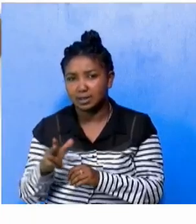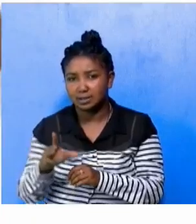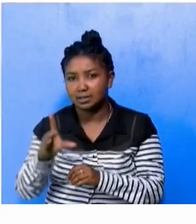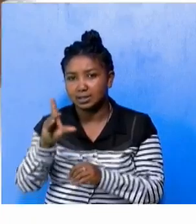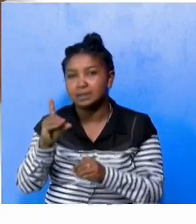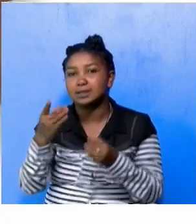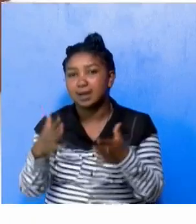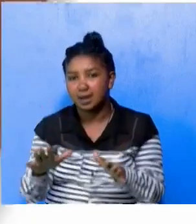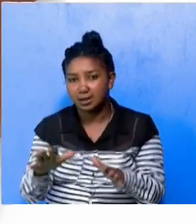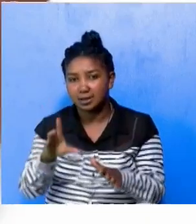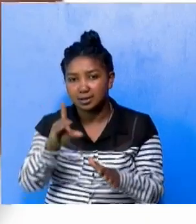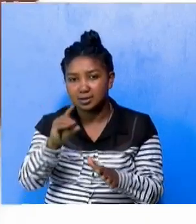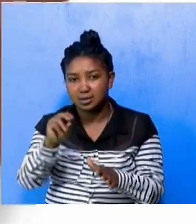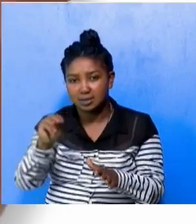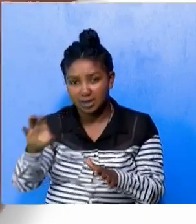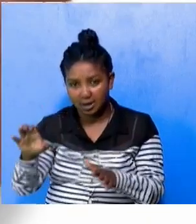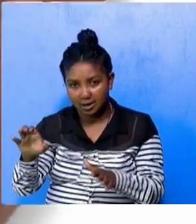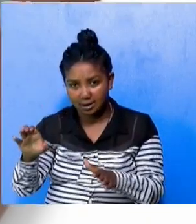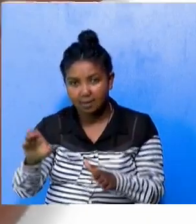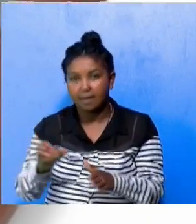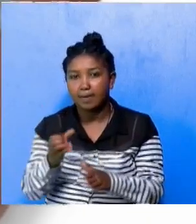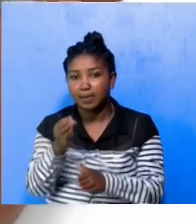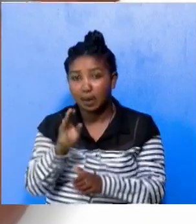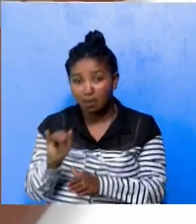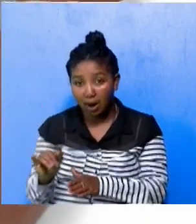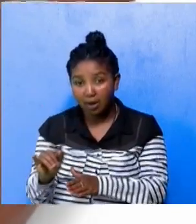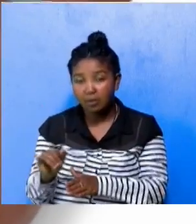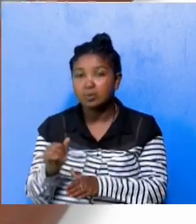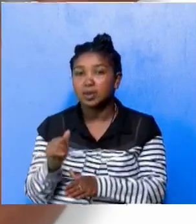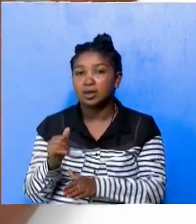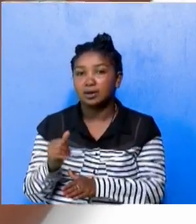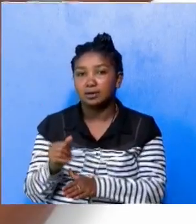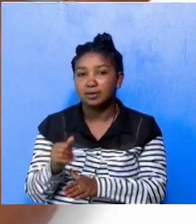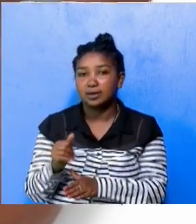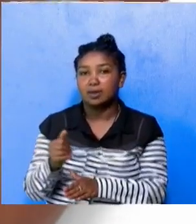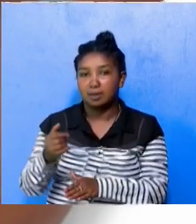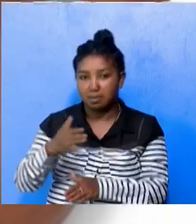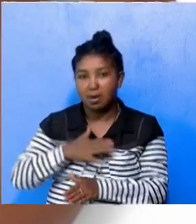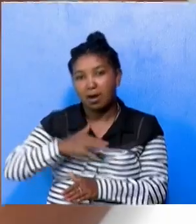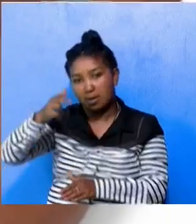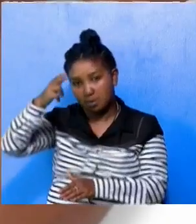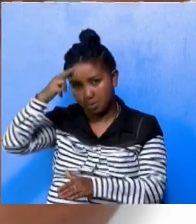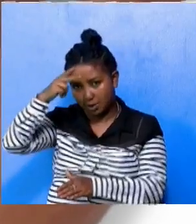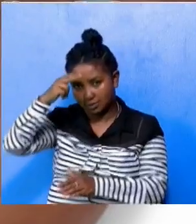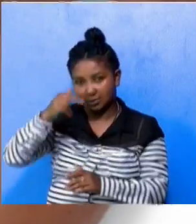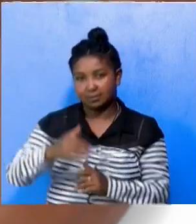done. Is not done by my brother.